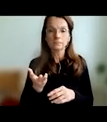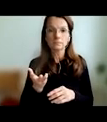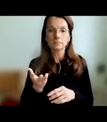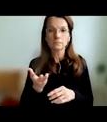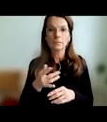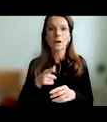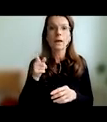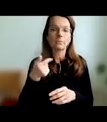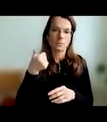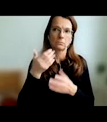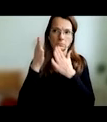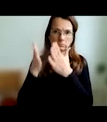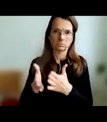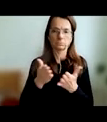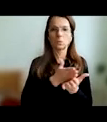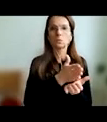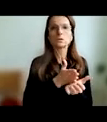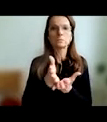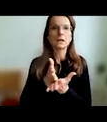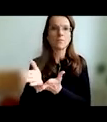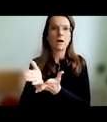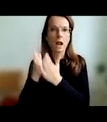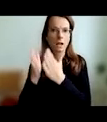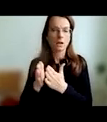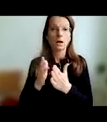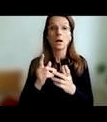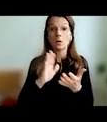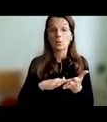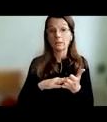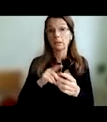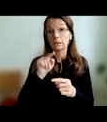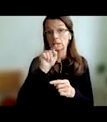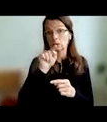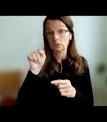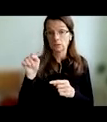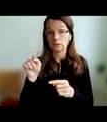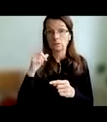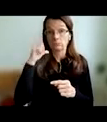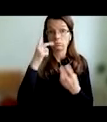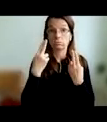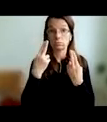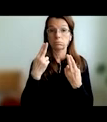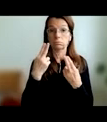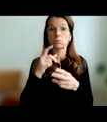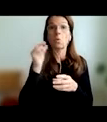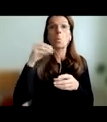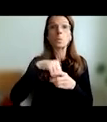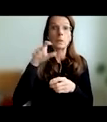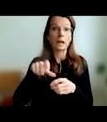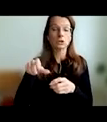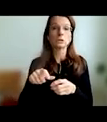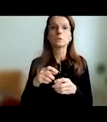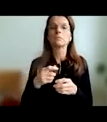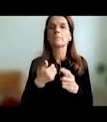that we will have an advisory group and key